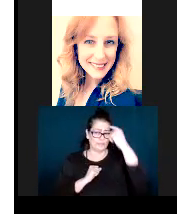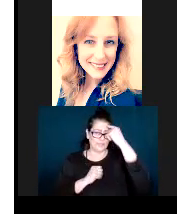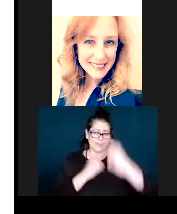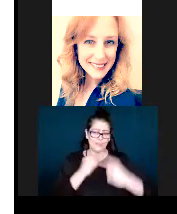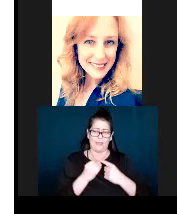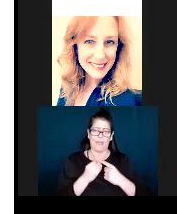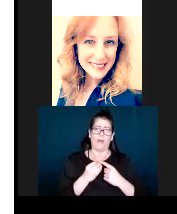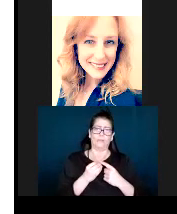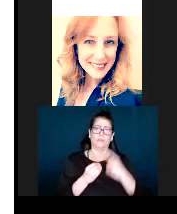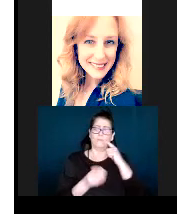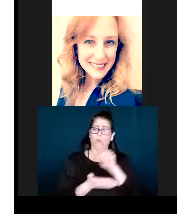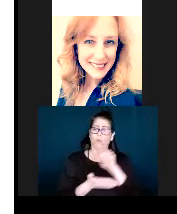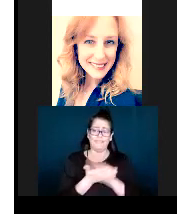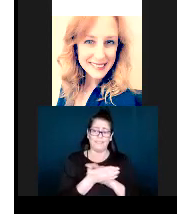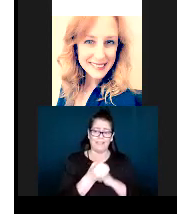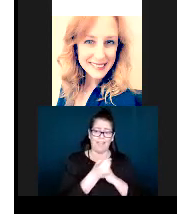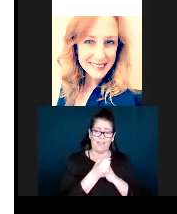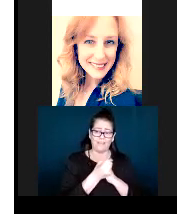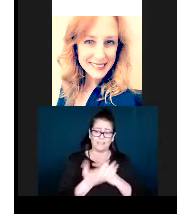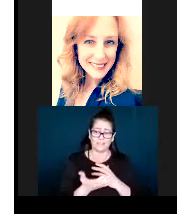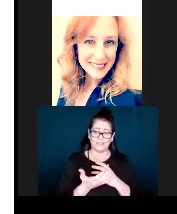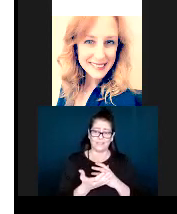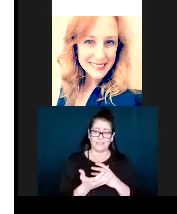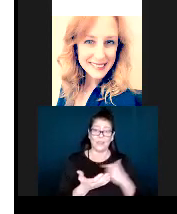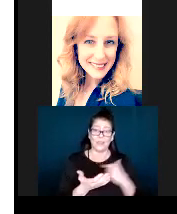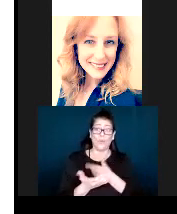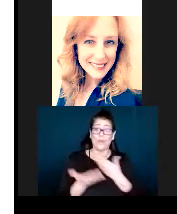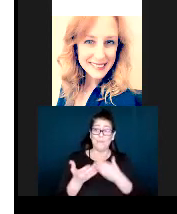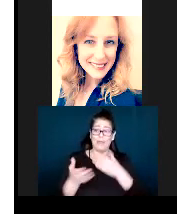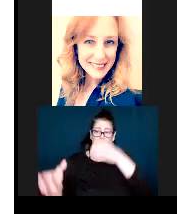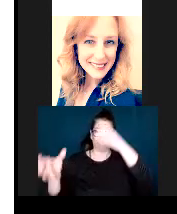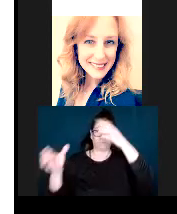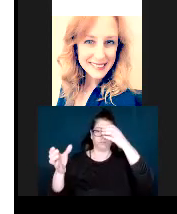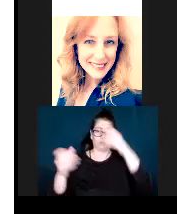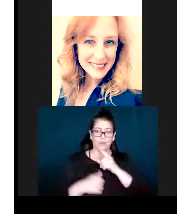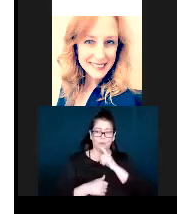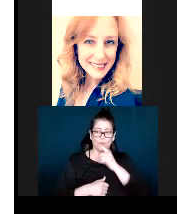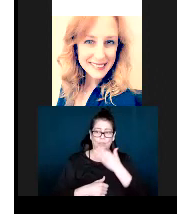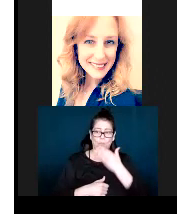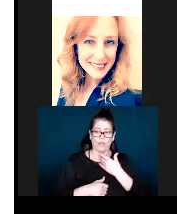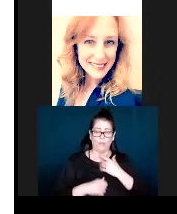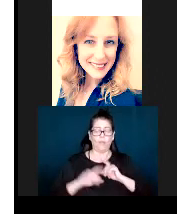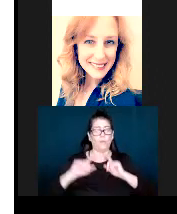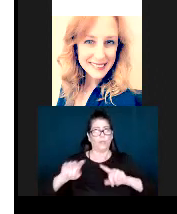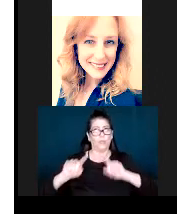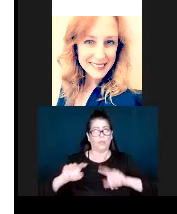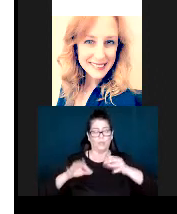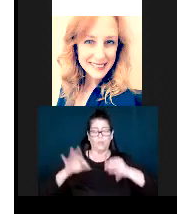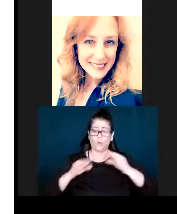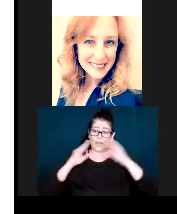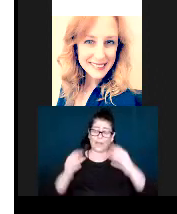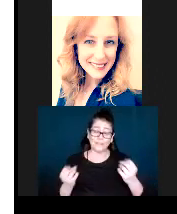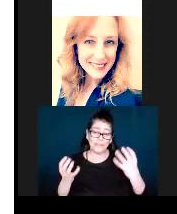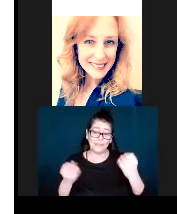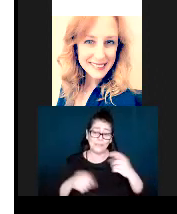legal advocacy is we may know this stuff very, very well because we're going to the courthouse often, or we've been there, or we have